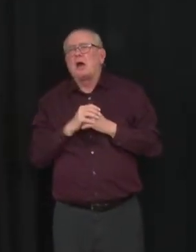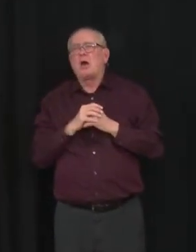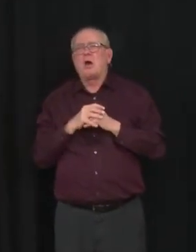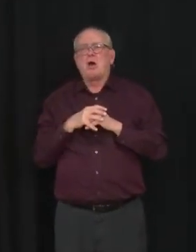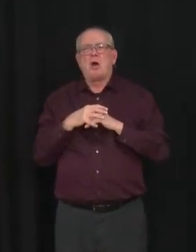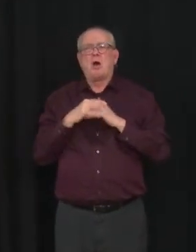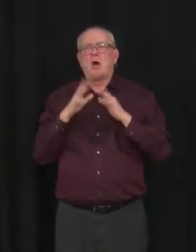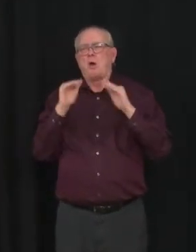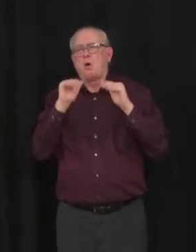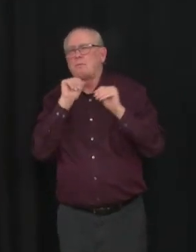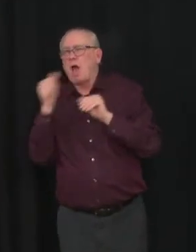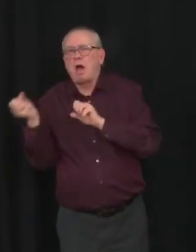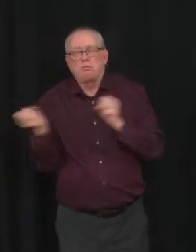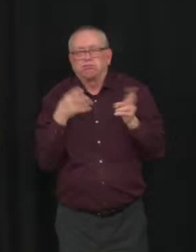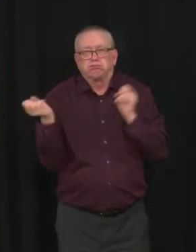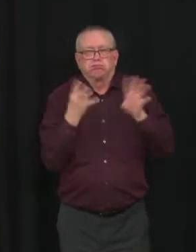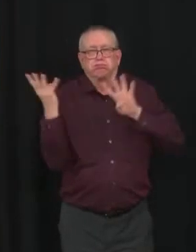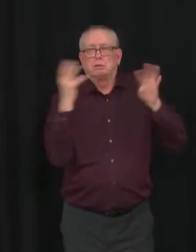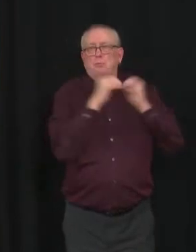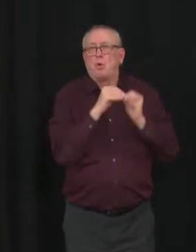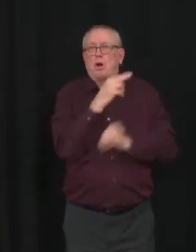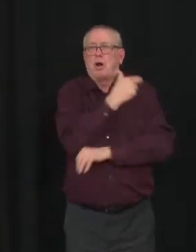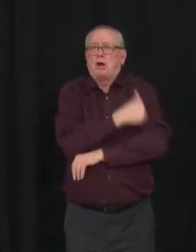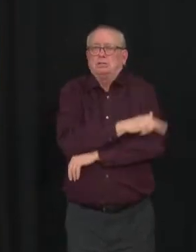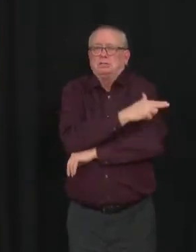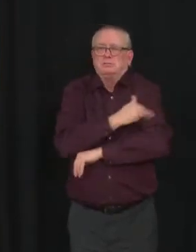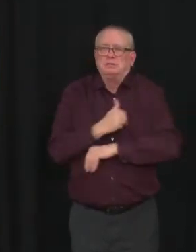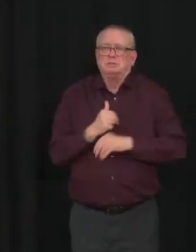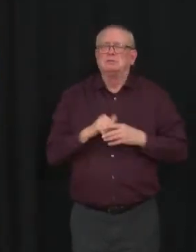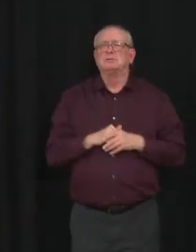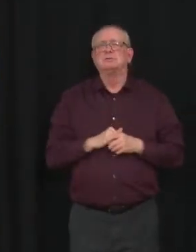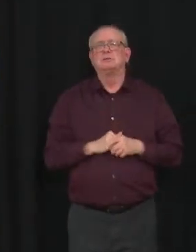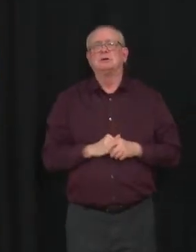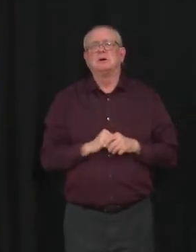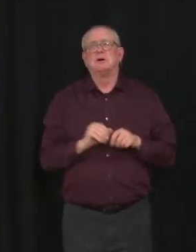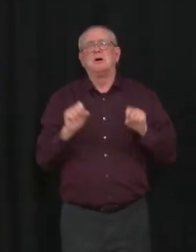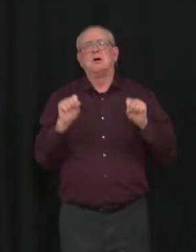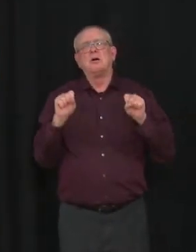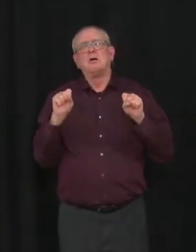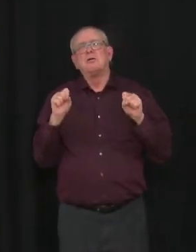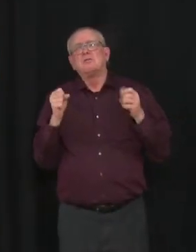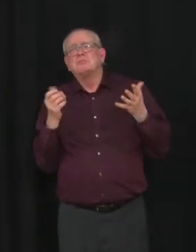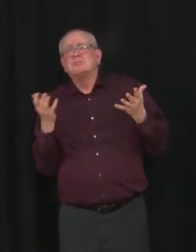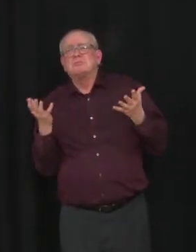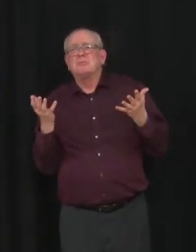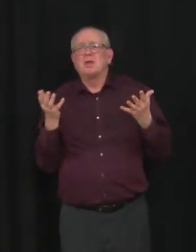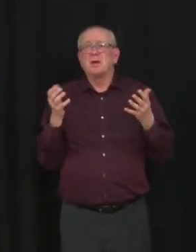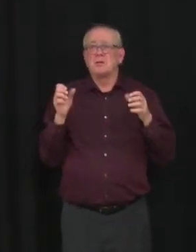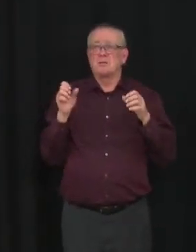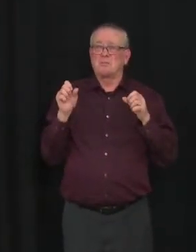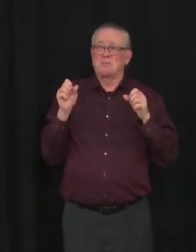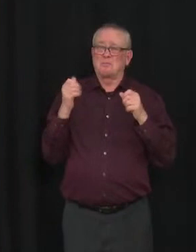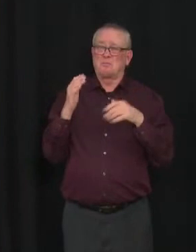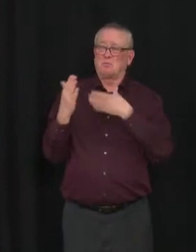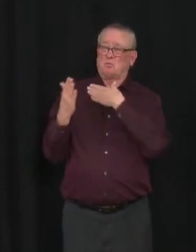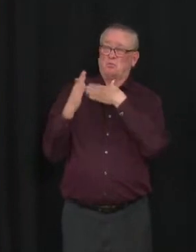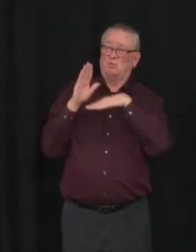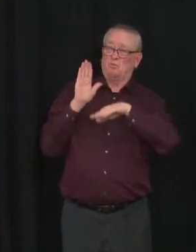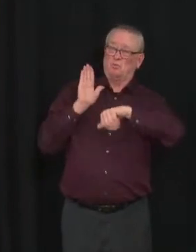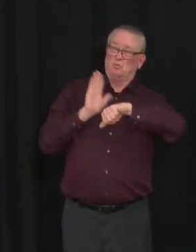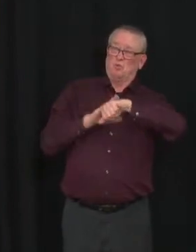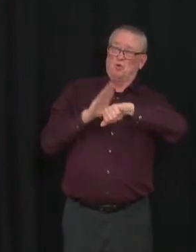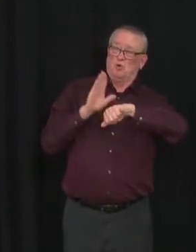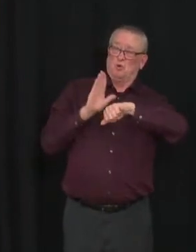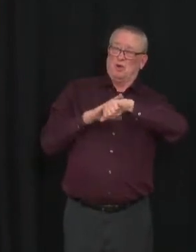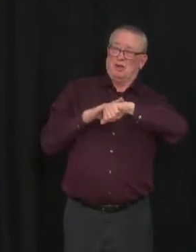were days away in the 4th wave. So I'm just wondering, how do people square that with an announcement today where the measures are more mild than